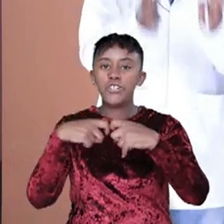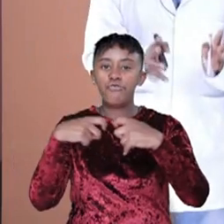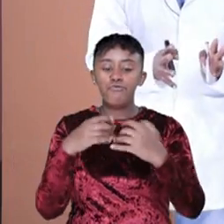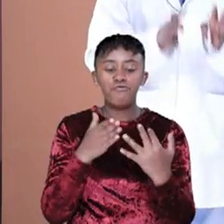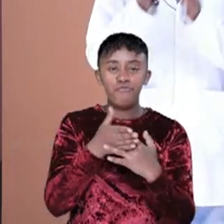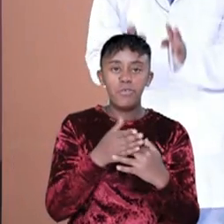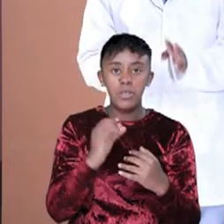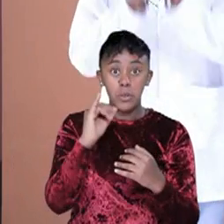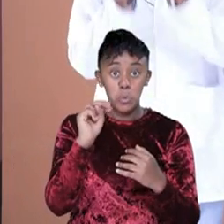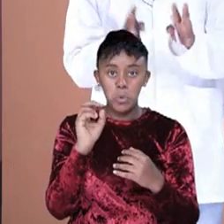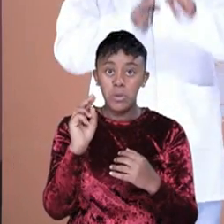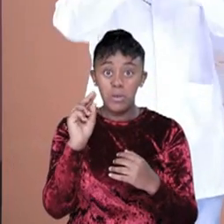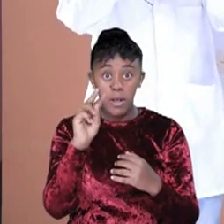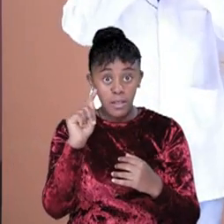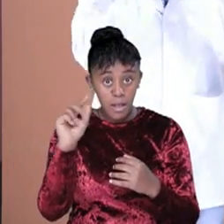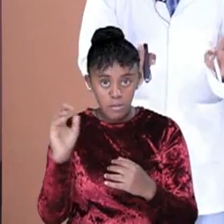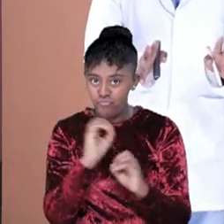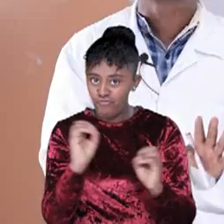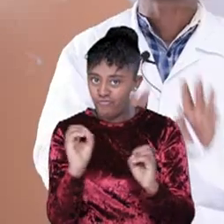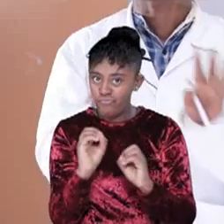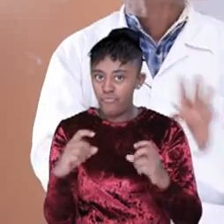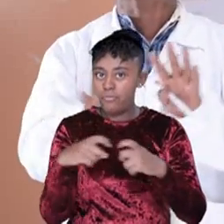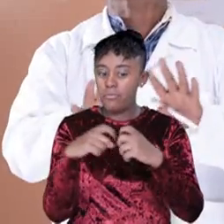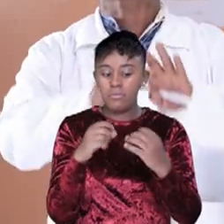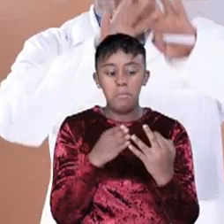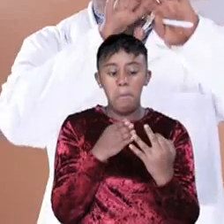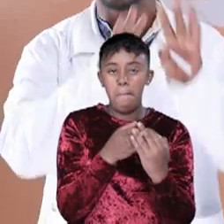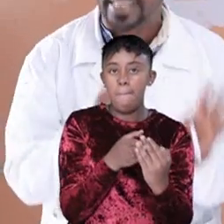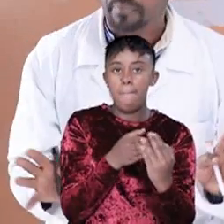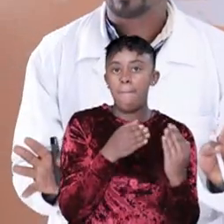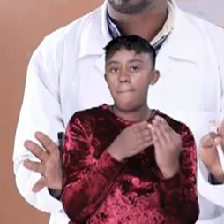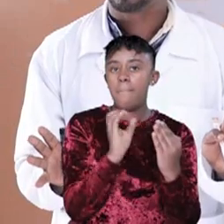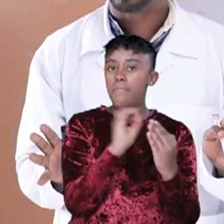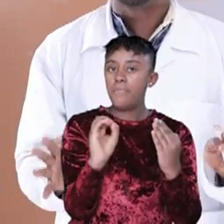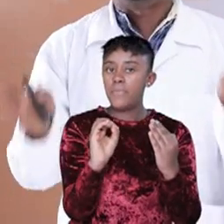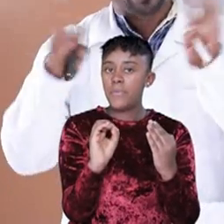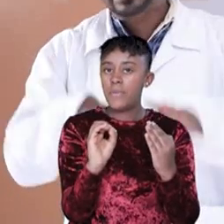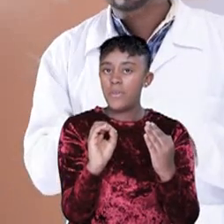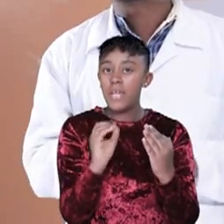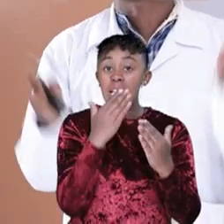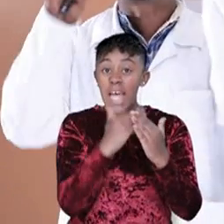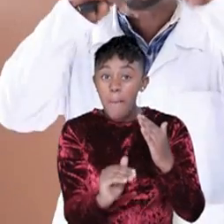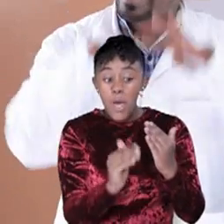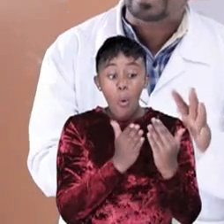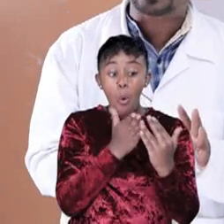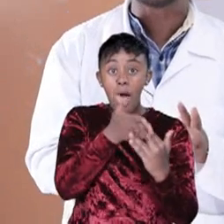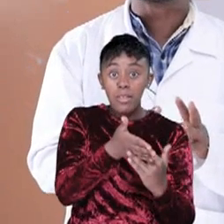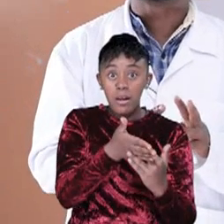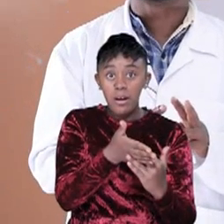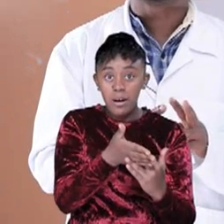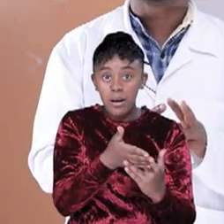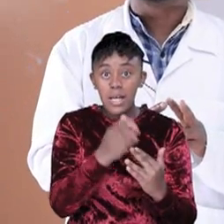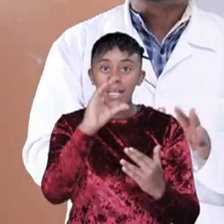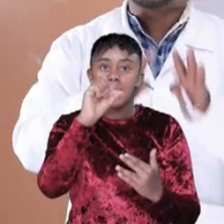while insulator is a material which do not permit the pass of electricity through them. While that semiconductor